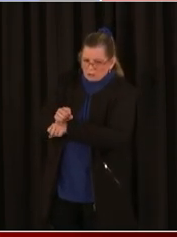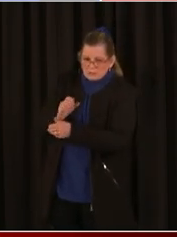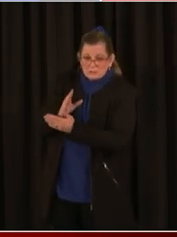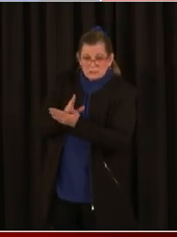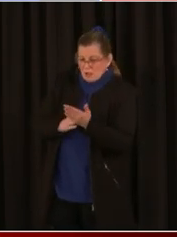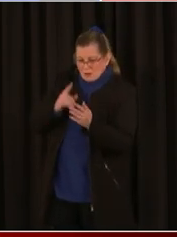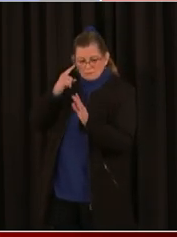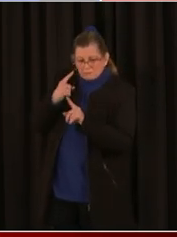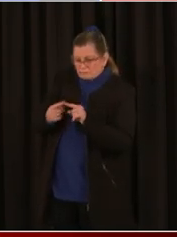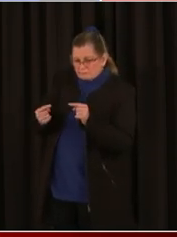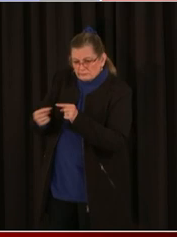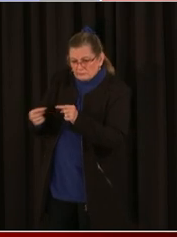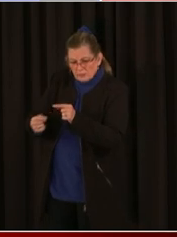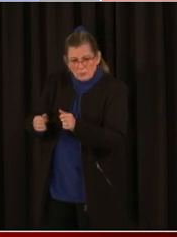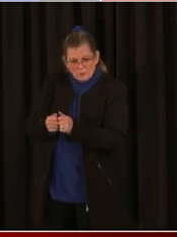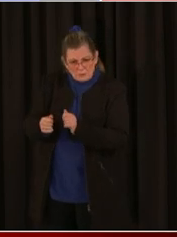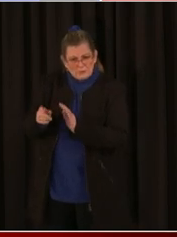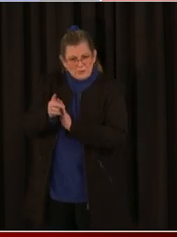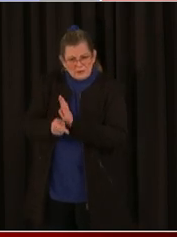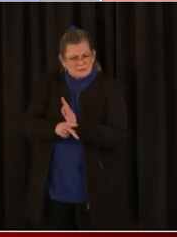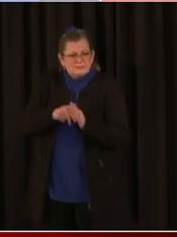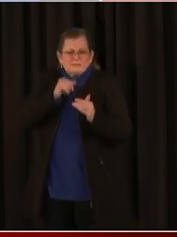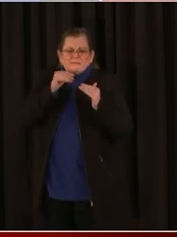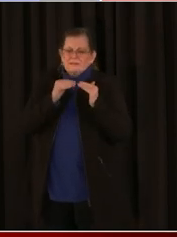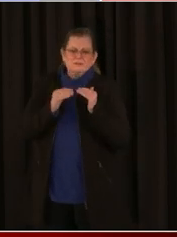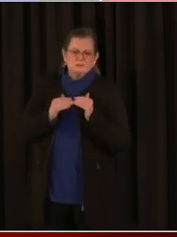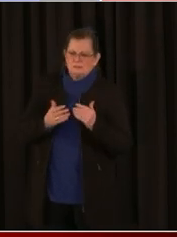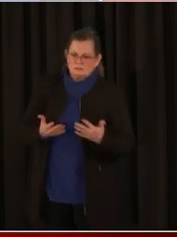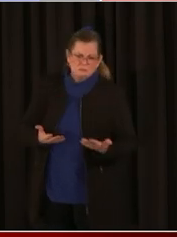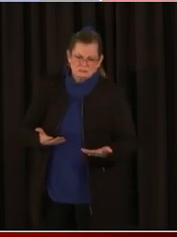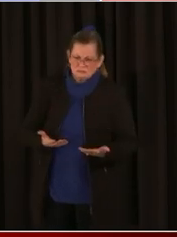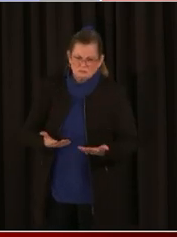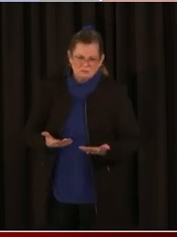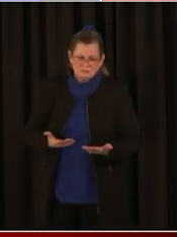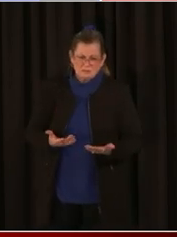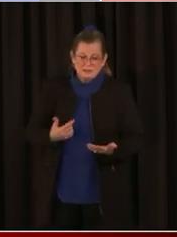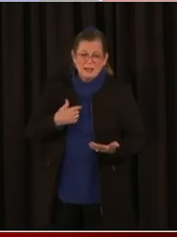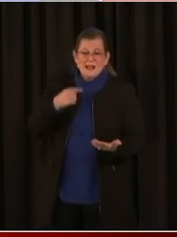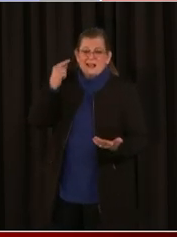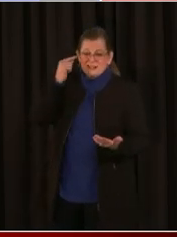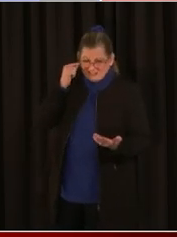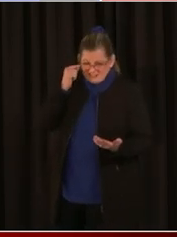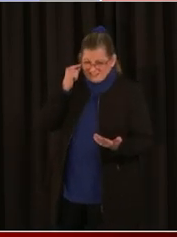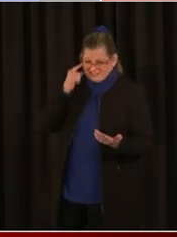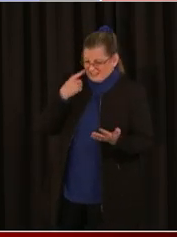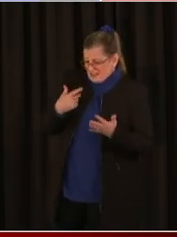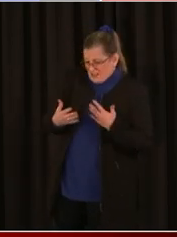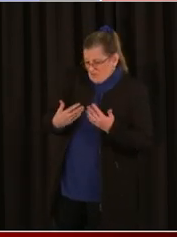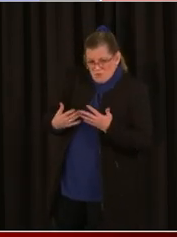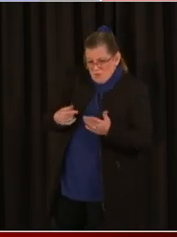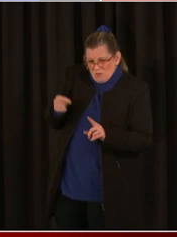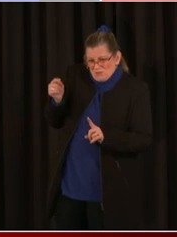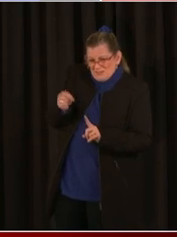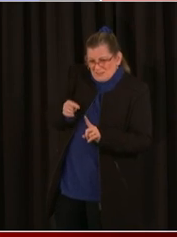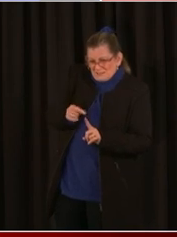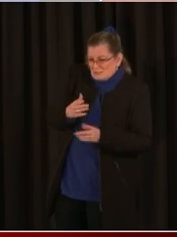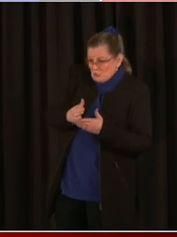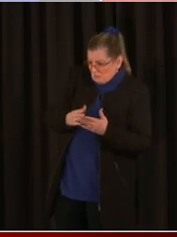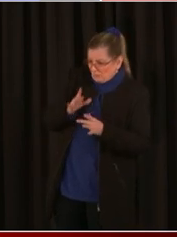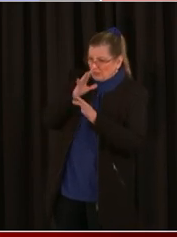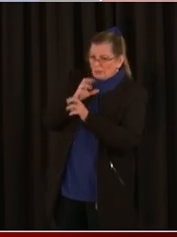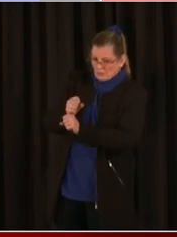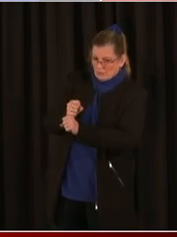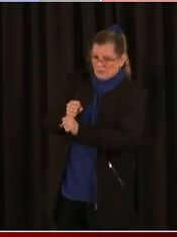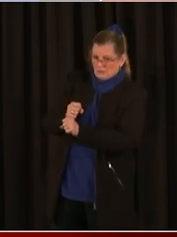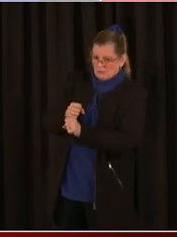on policy. And I think that's fair. I actually think that even though there's some interest